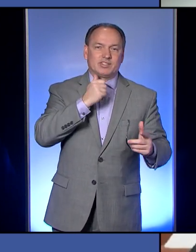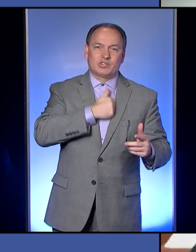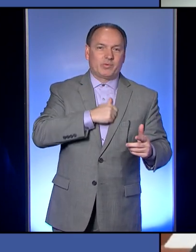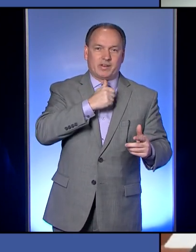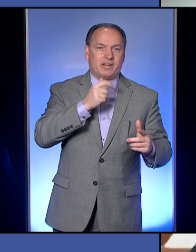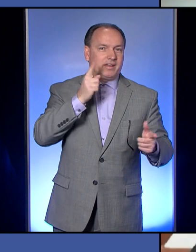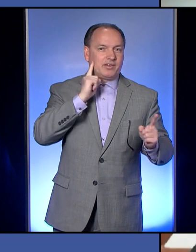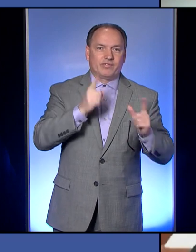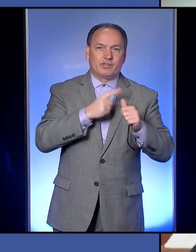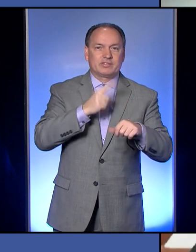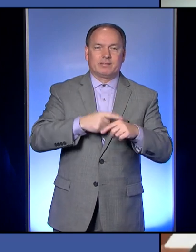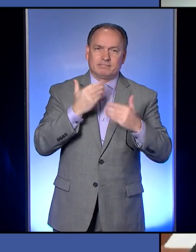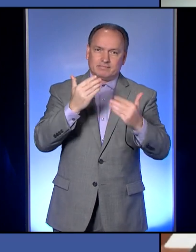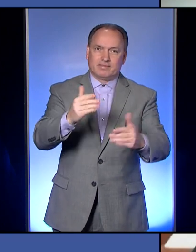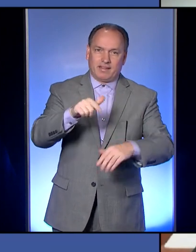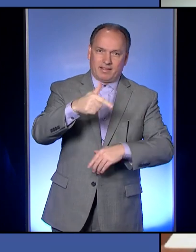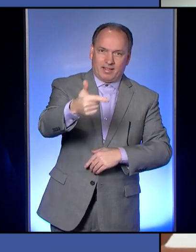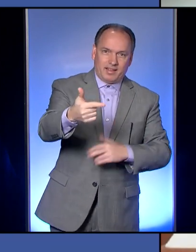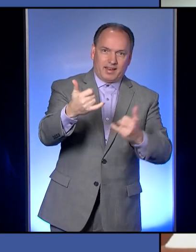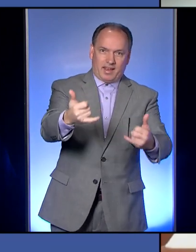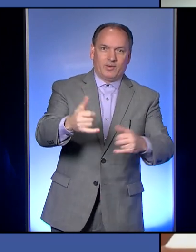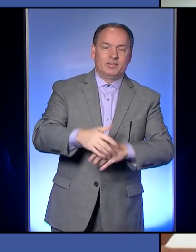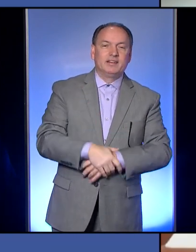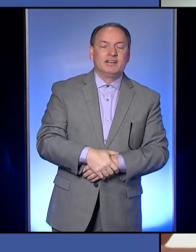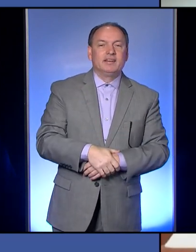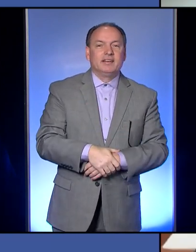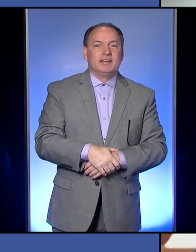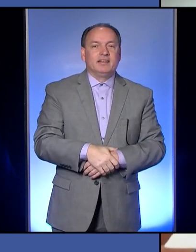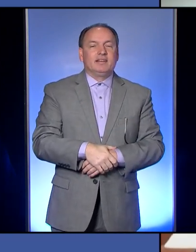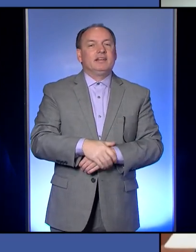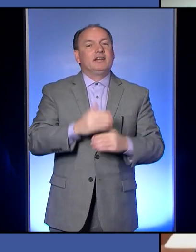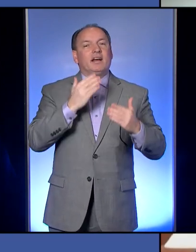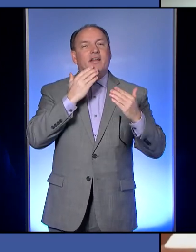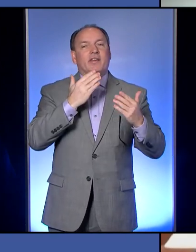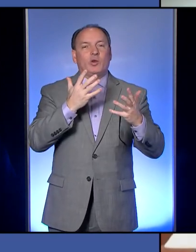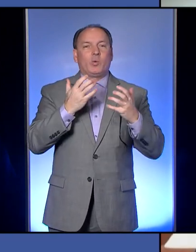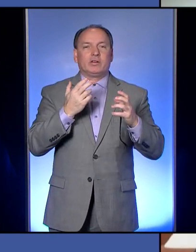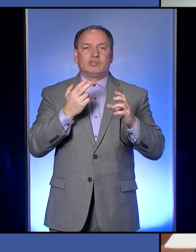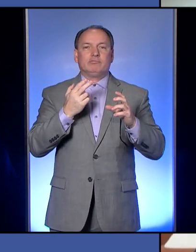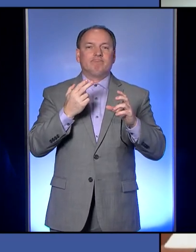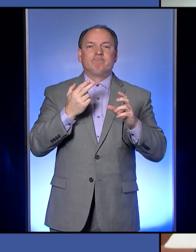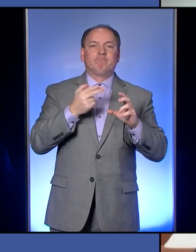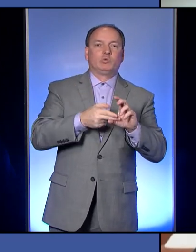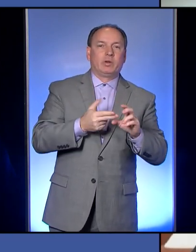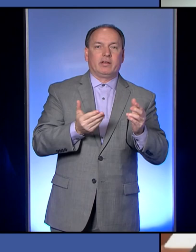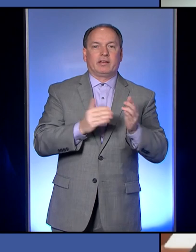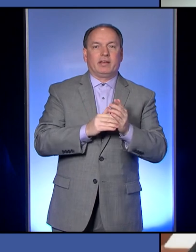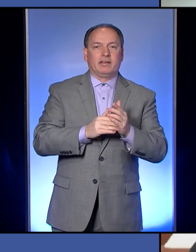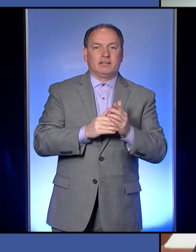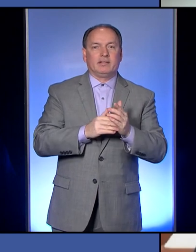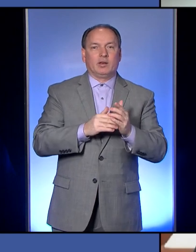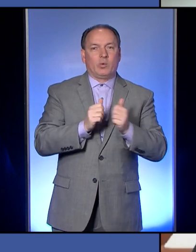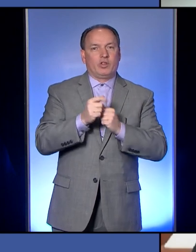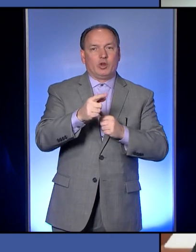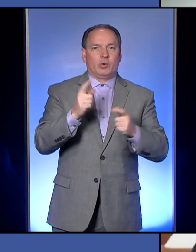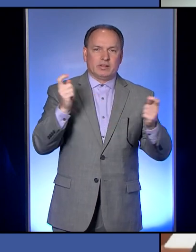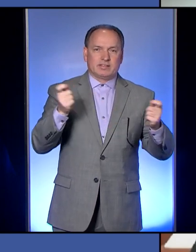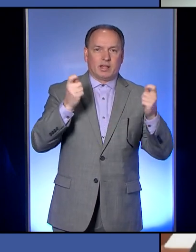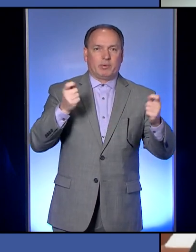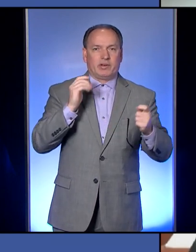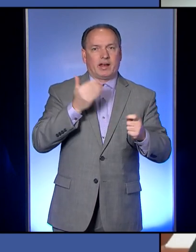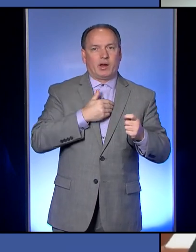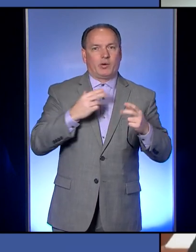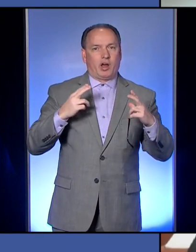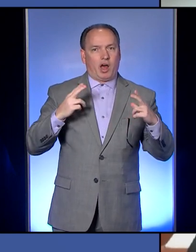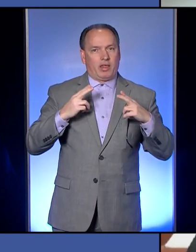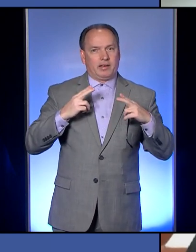you. Oh, okay. Thank you, Kathy. I want to join again and join with you in celebrating our colleagues across